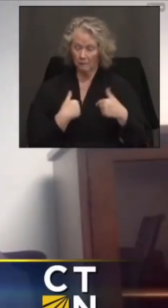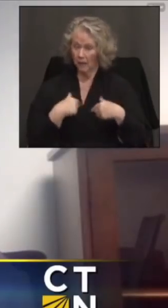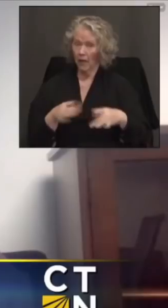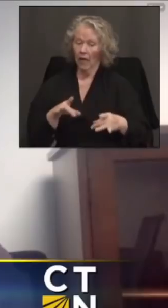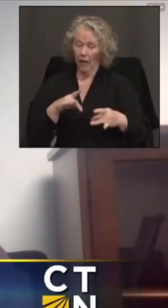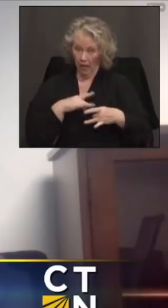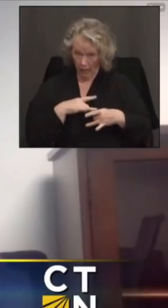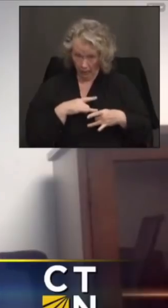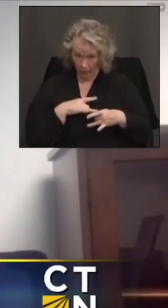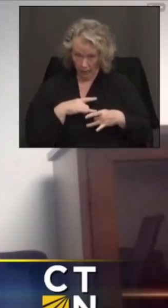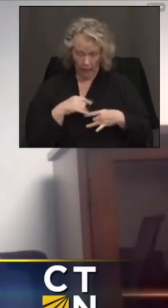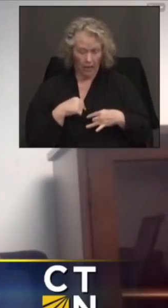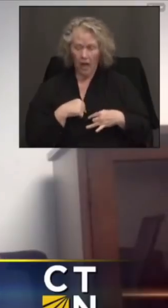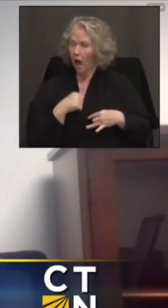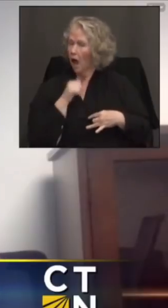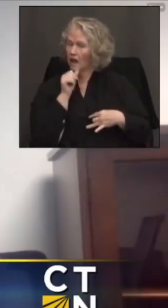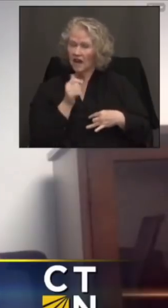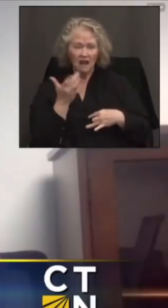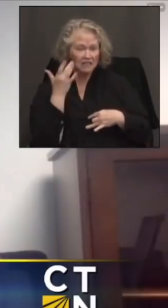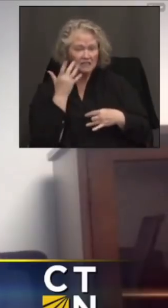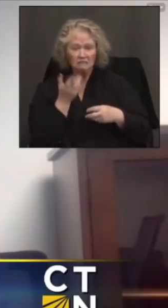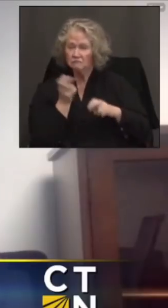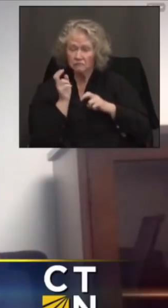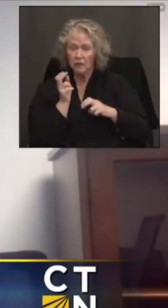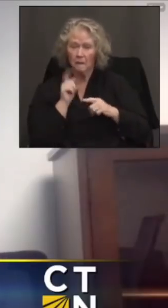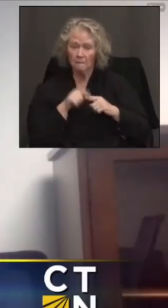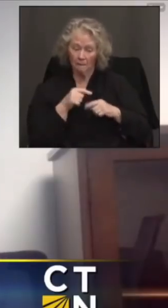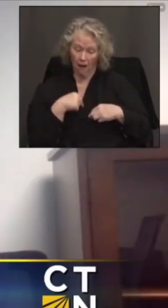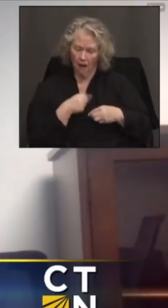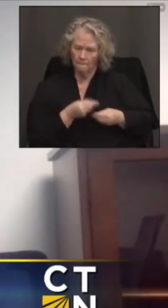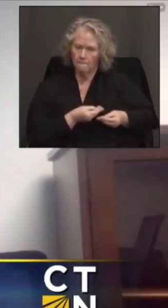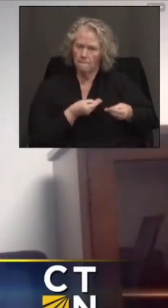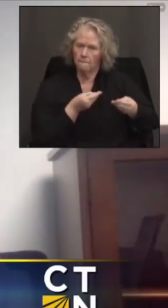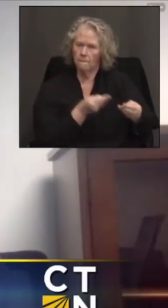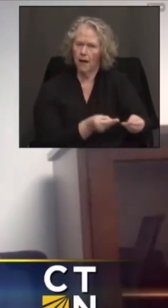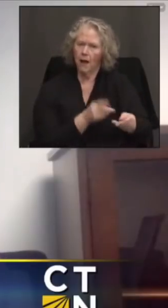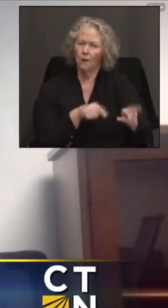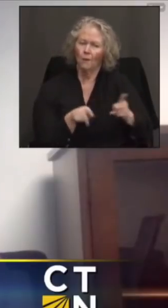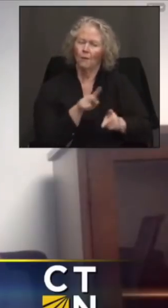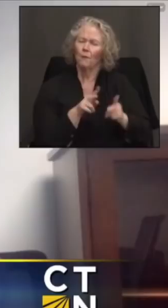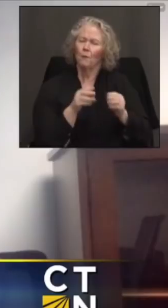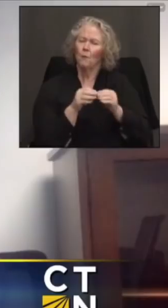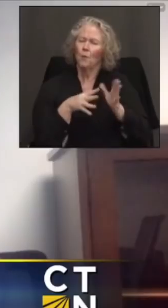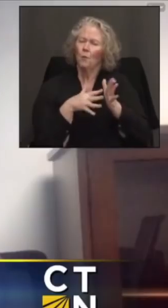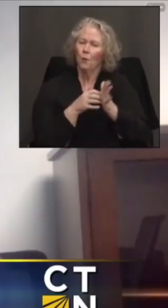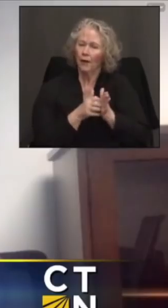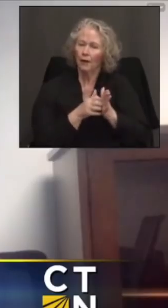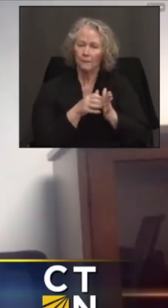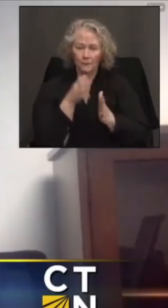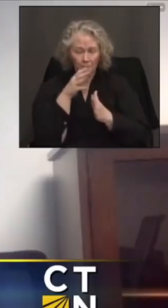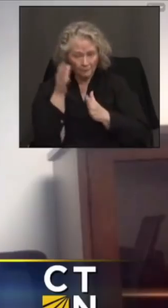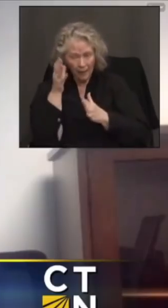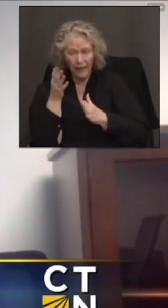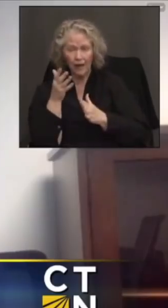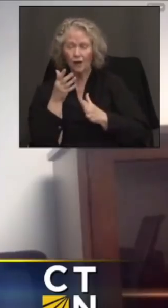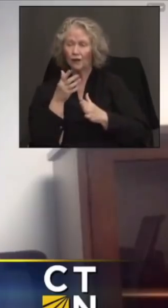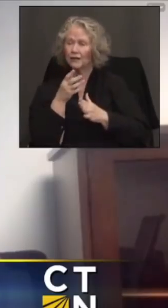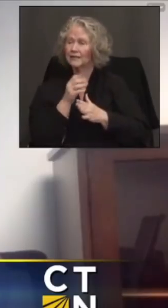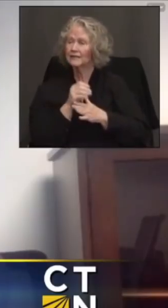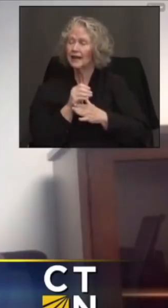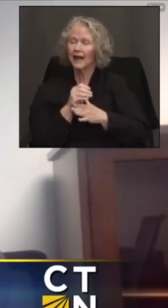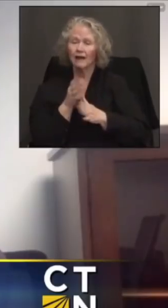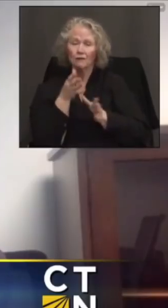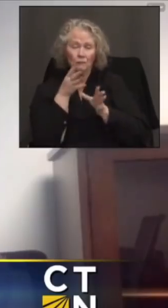it travels through us to reach our more vulnerable family members, our parents, our grandparents. It reaches the students and the teachers in our classroom